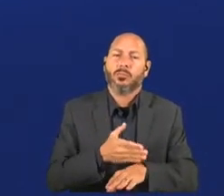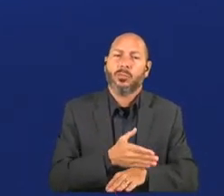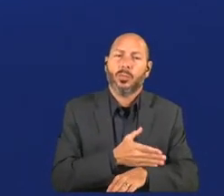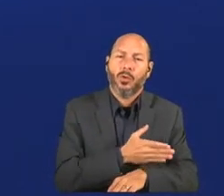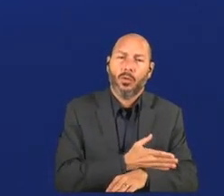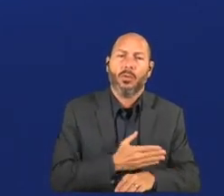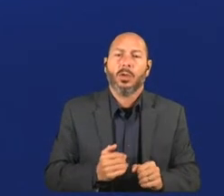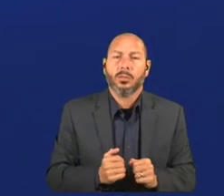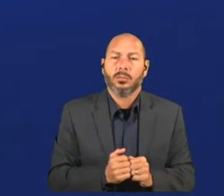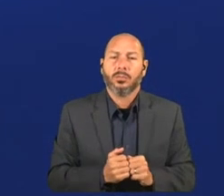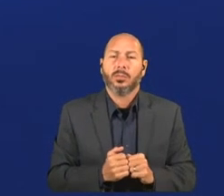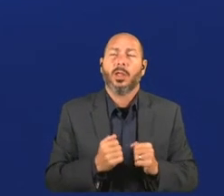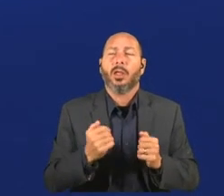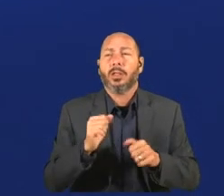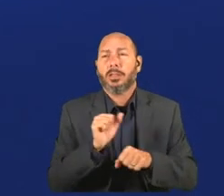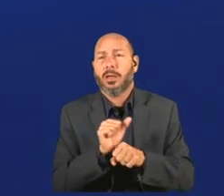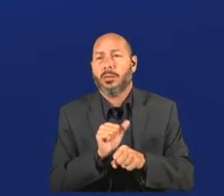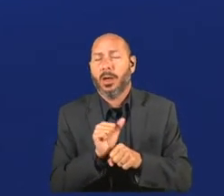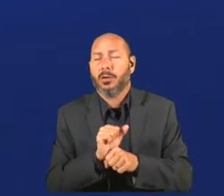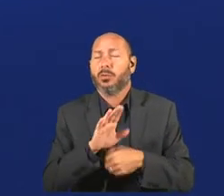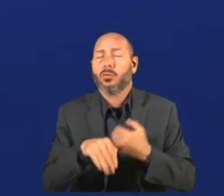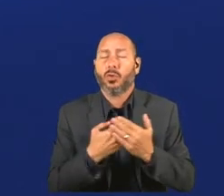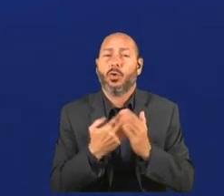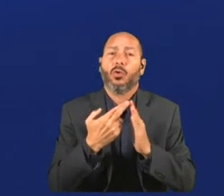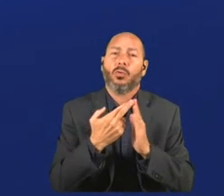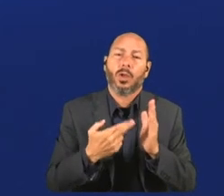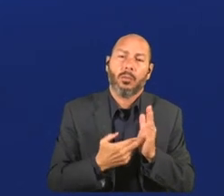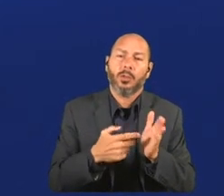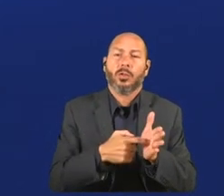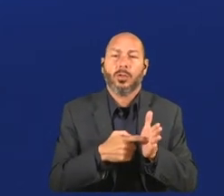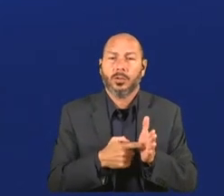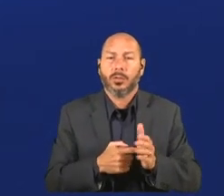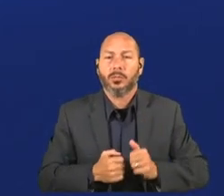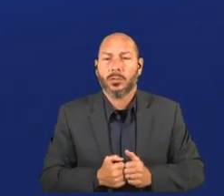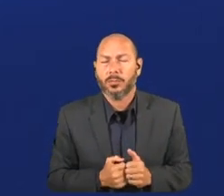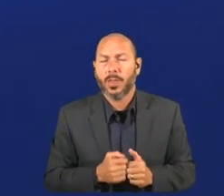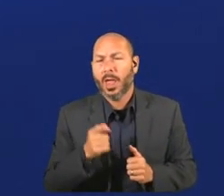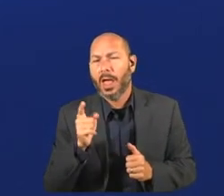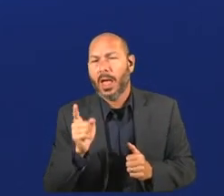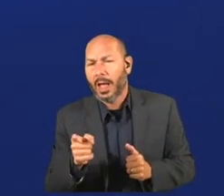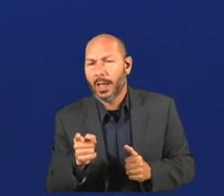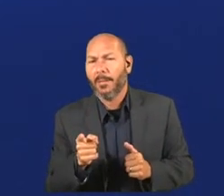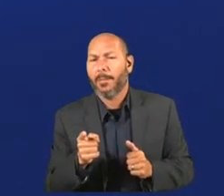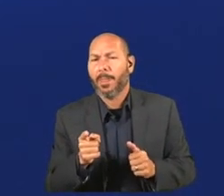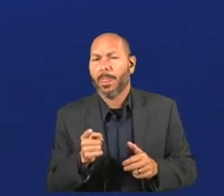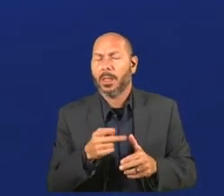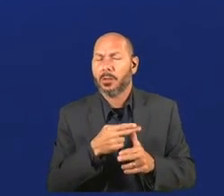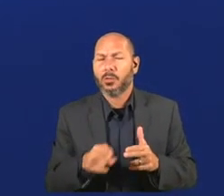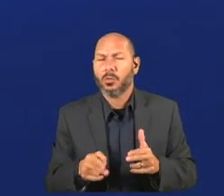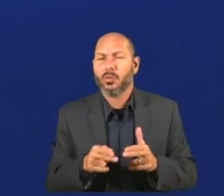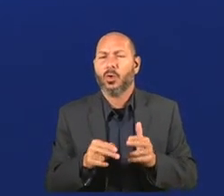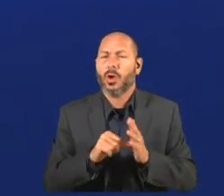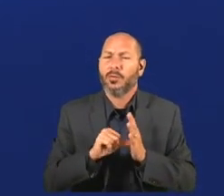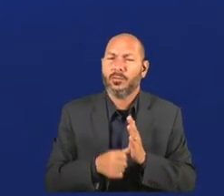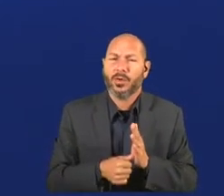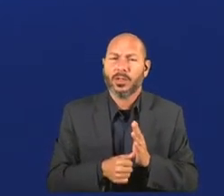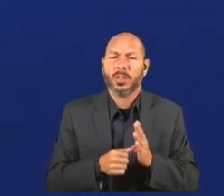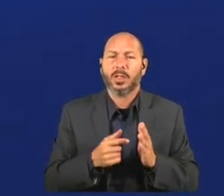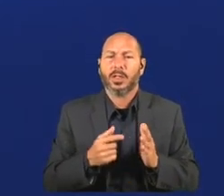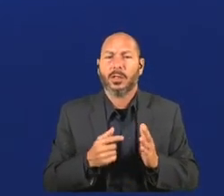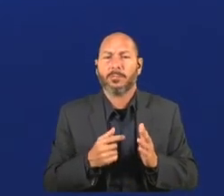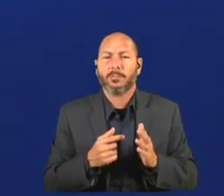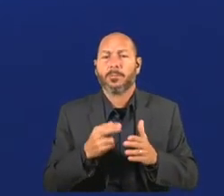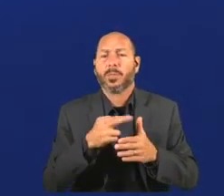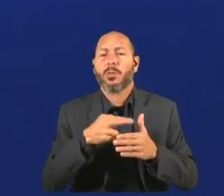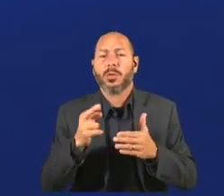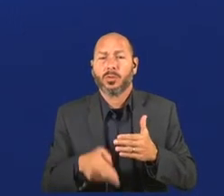regulations. And then here, quickly, just highlighting the fact that we have, sometimes there's unintended consequences